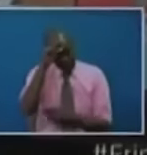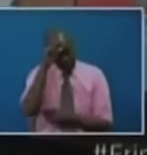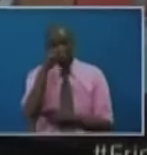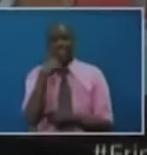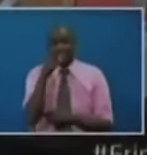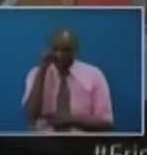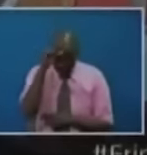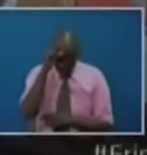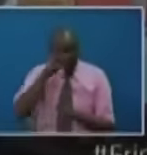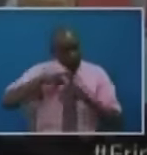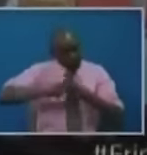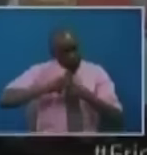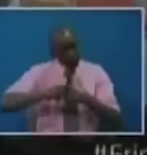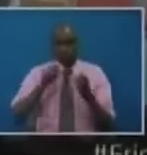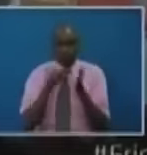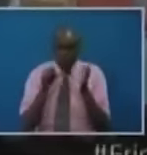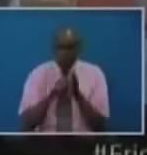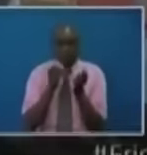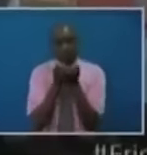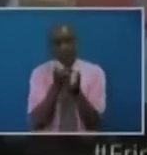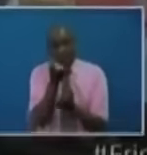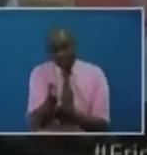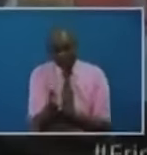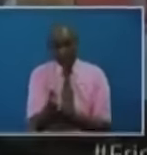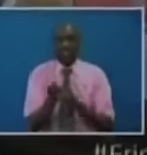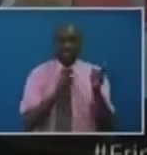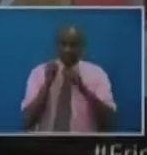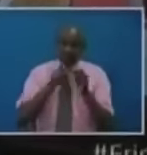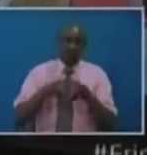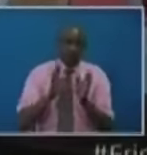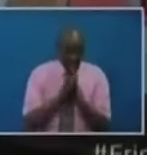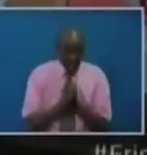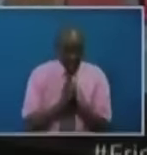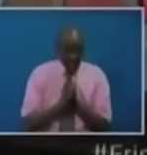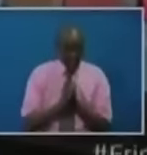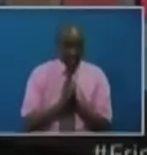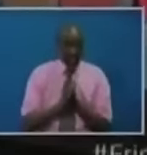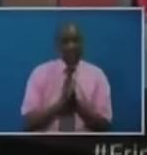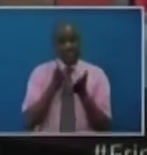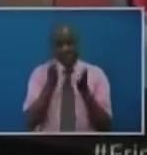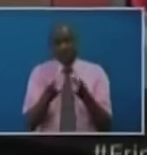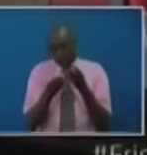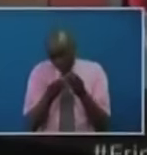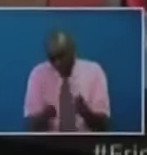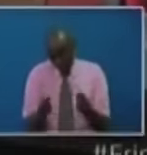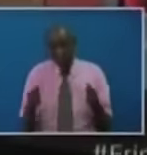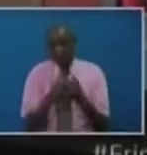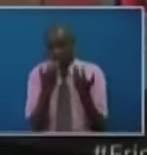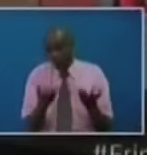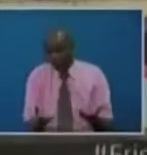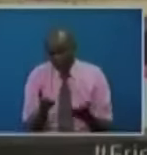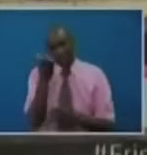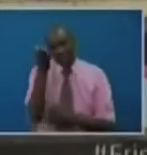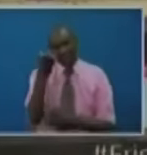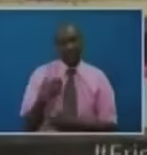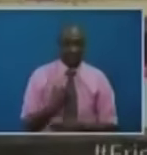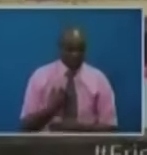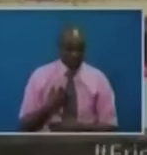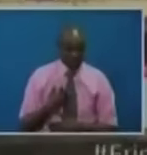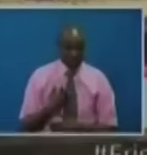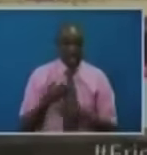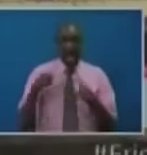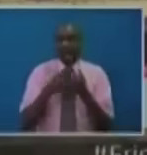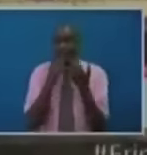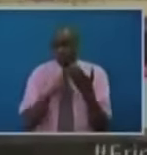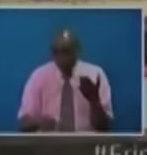fix the mechanical breakdowns akin with the ferry transportation mod on the island, a solution appears to be in sight. This